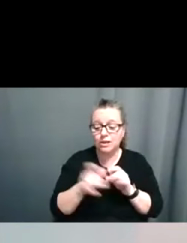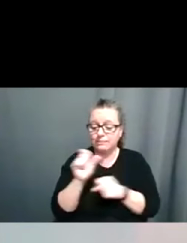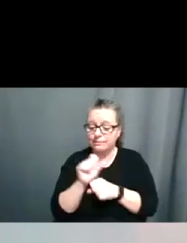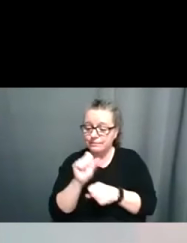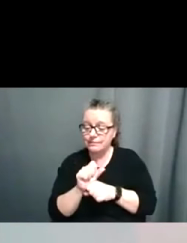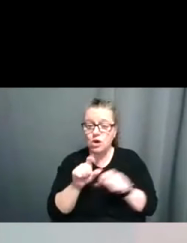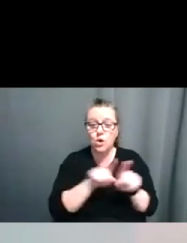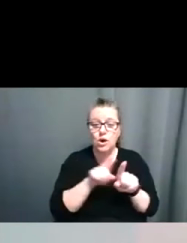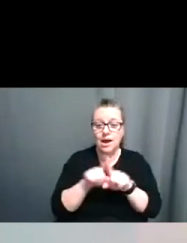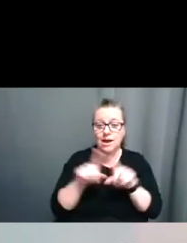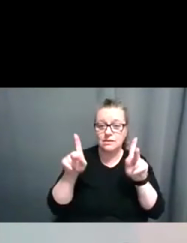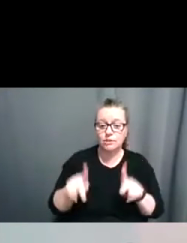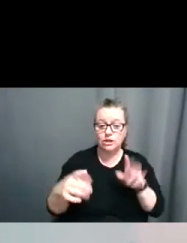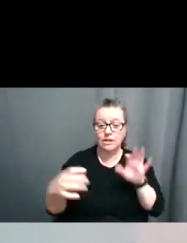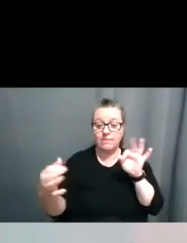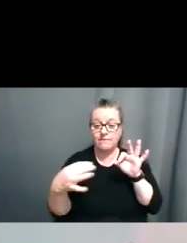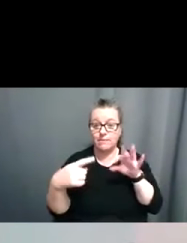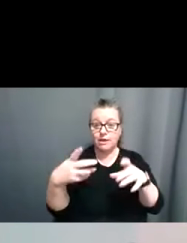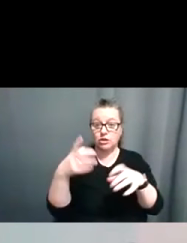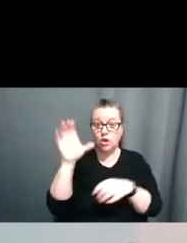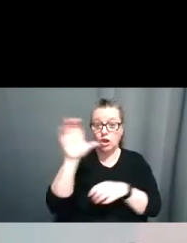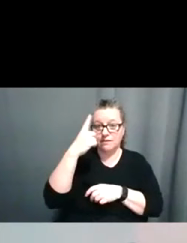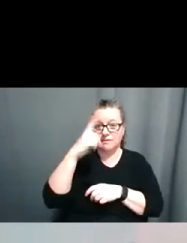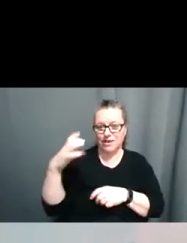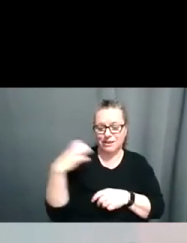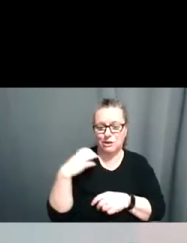person, the feedback you're looking for is coaching.